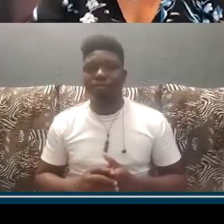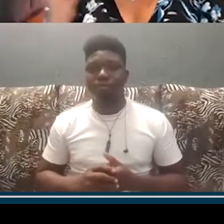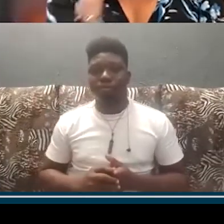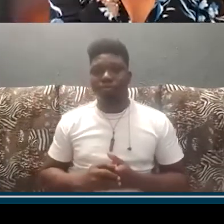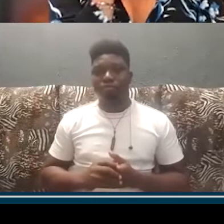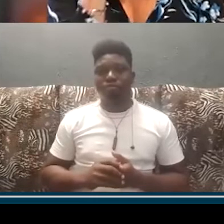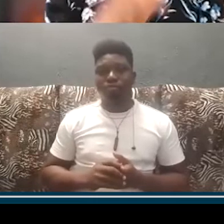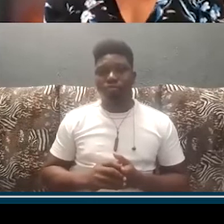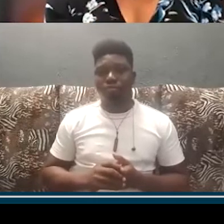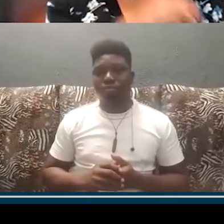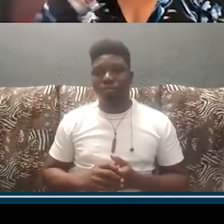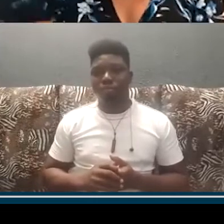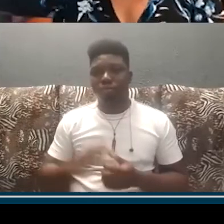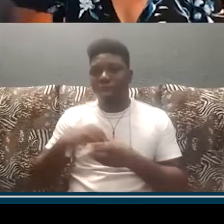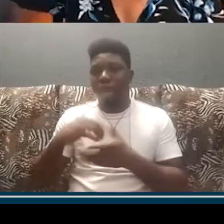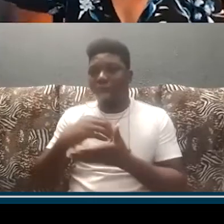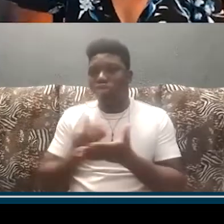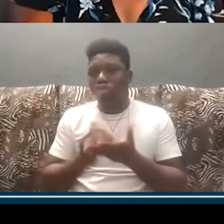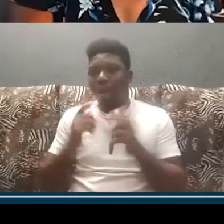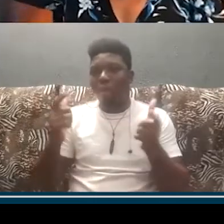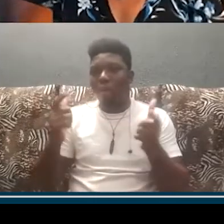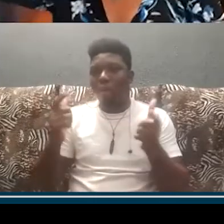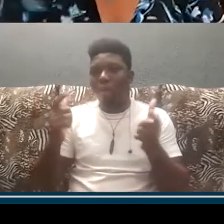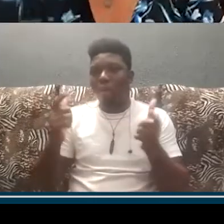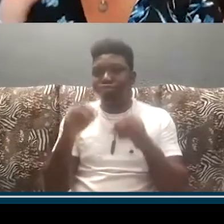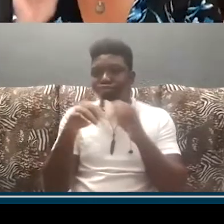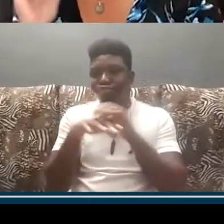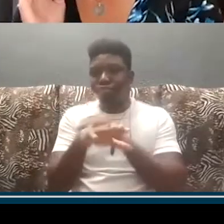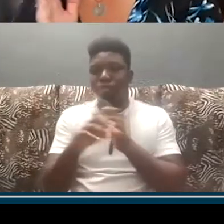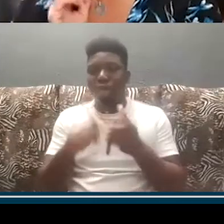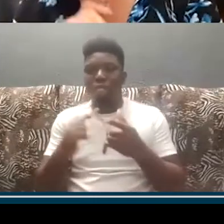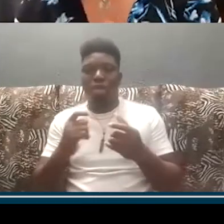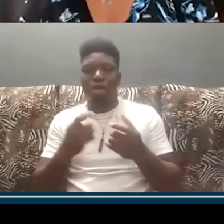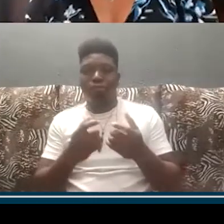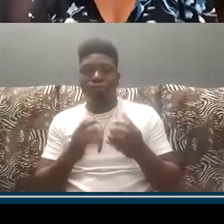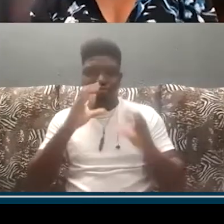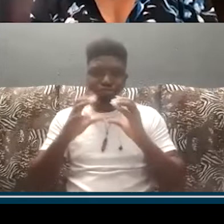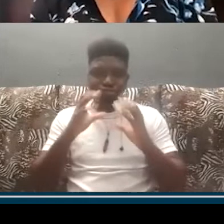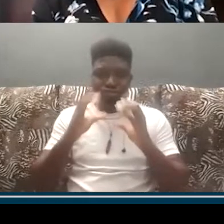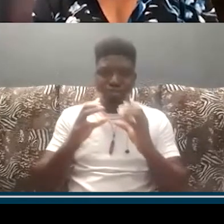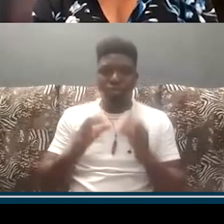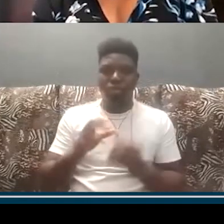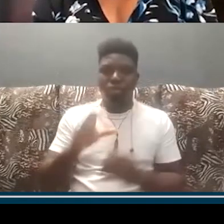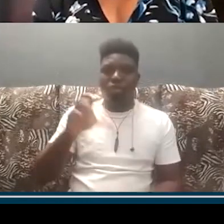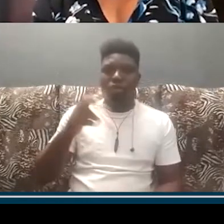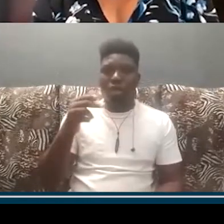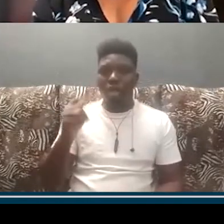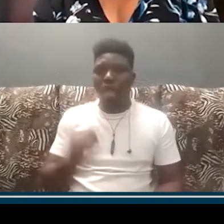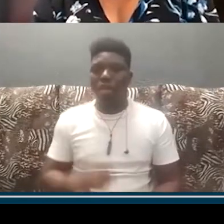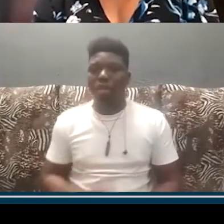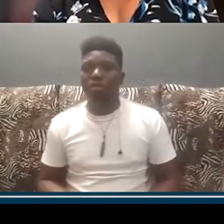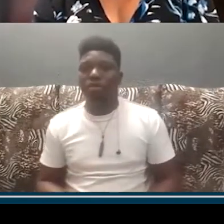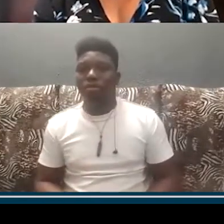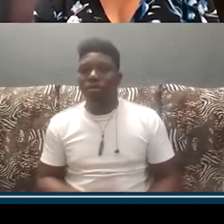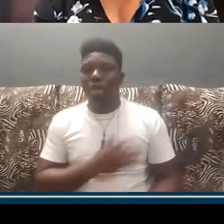and some great questions coming into the chat there. And Zena writes, what are the best